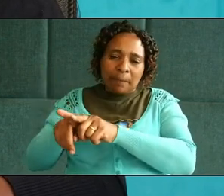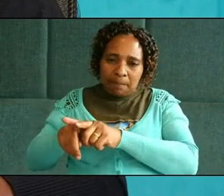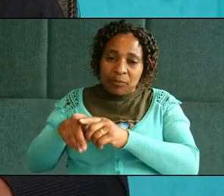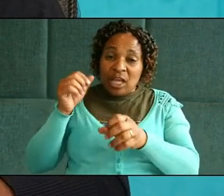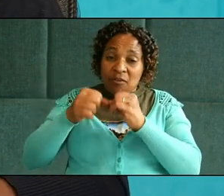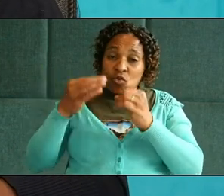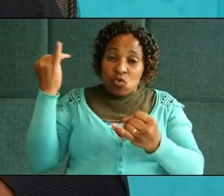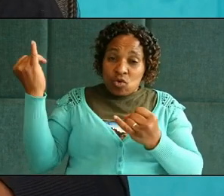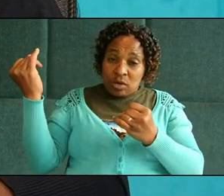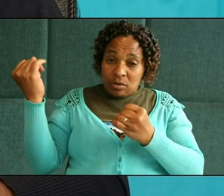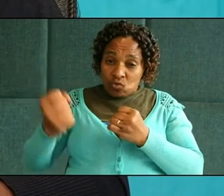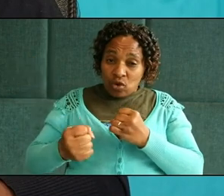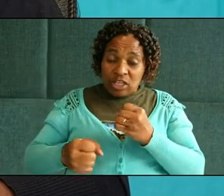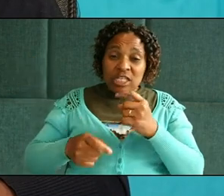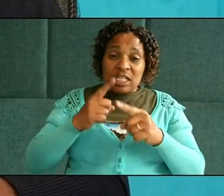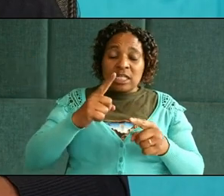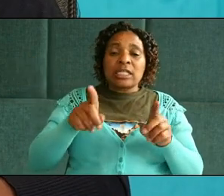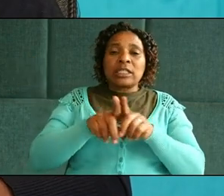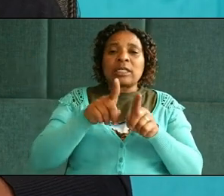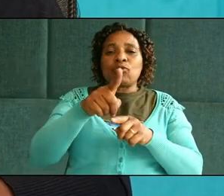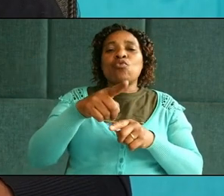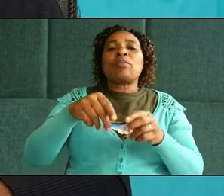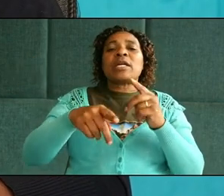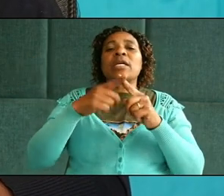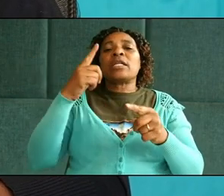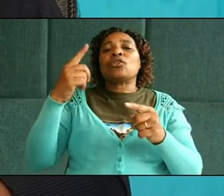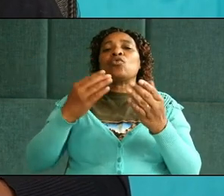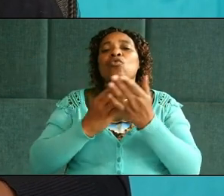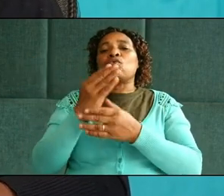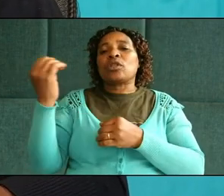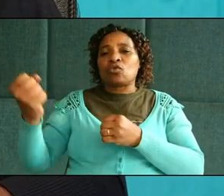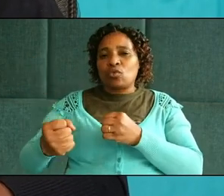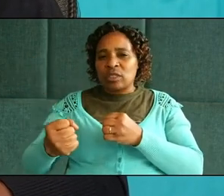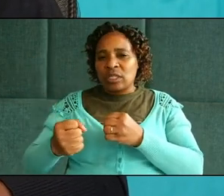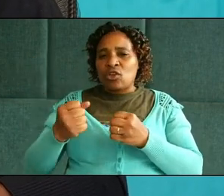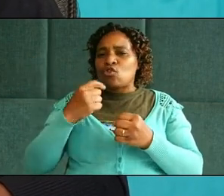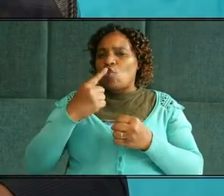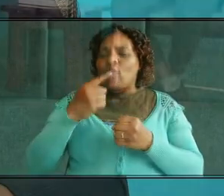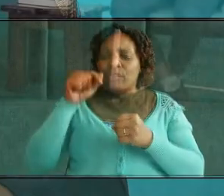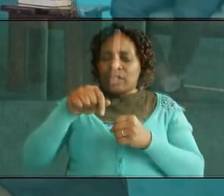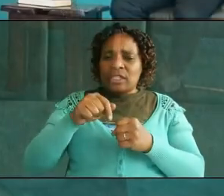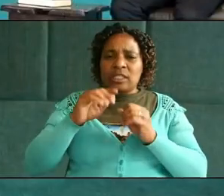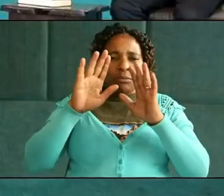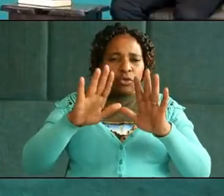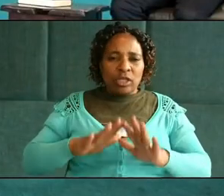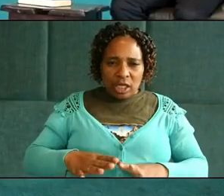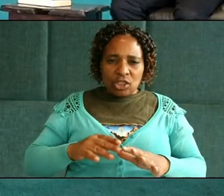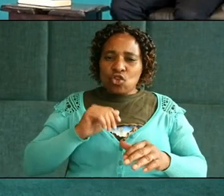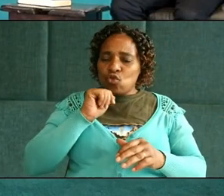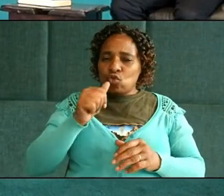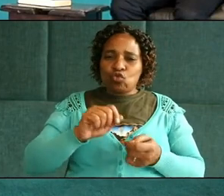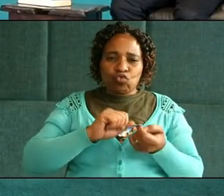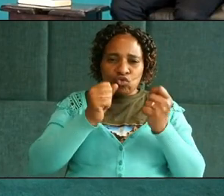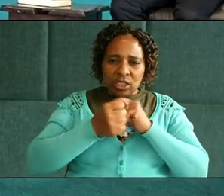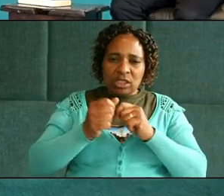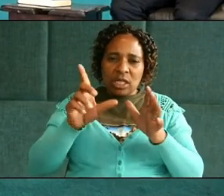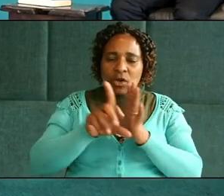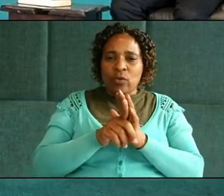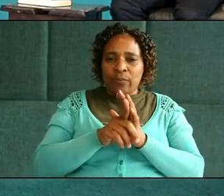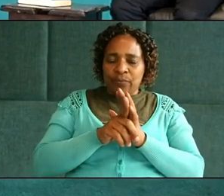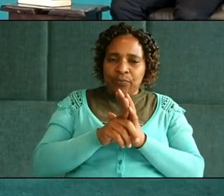Yeah. So that was pretty important, not to abolish the law. But also I